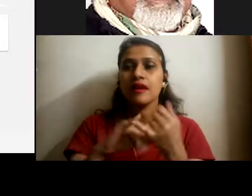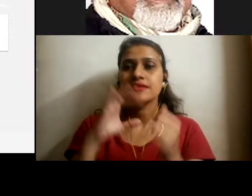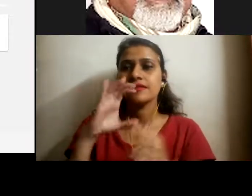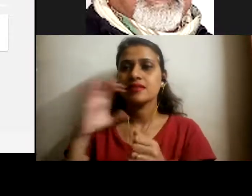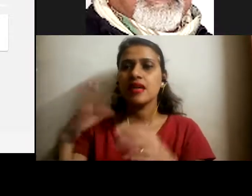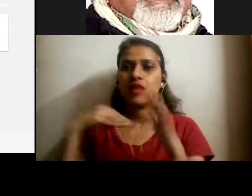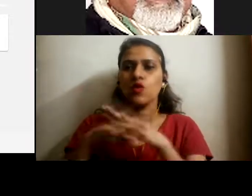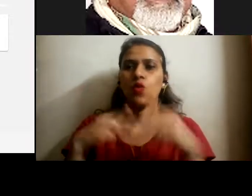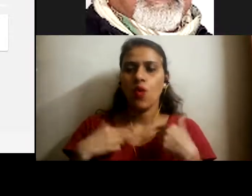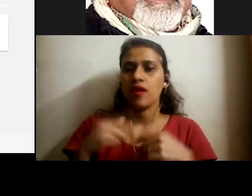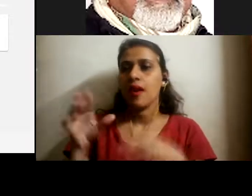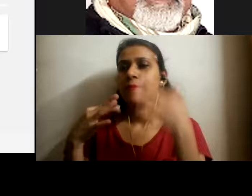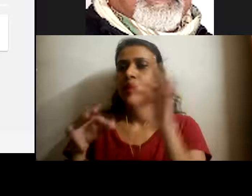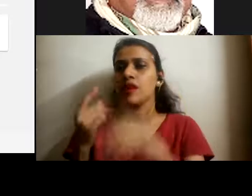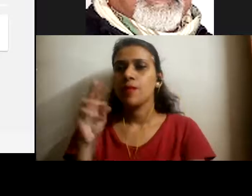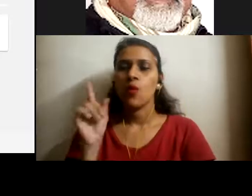and look into it.